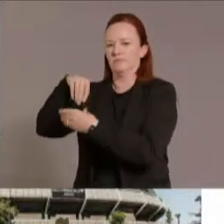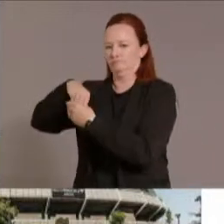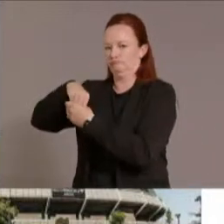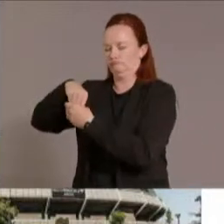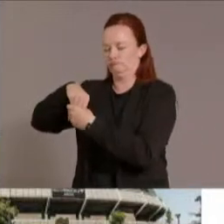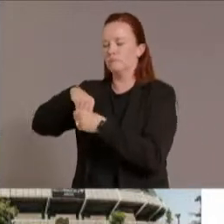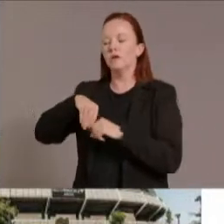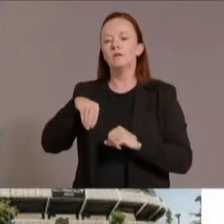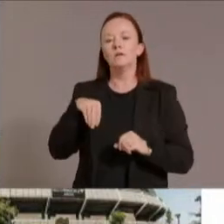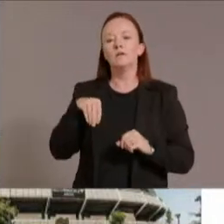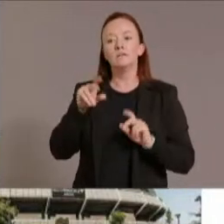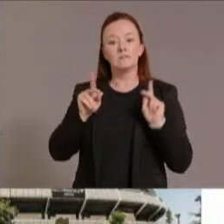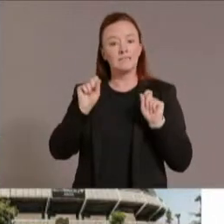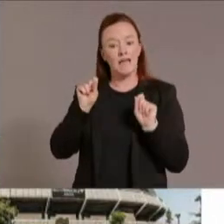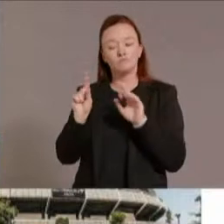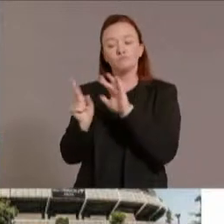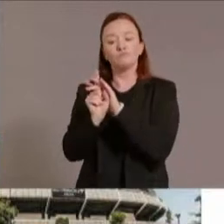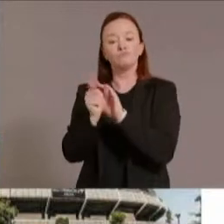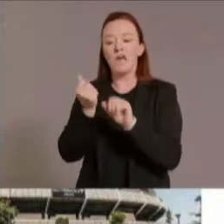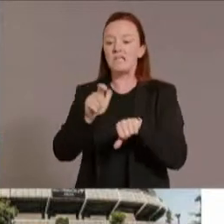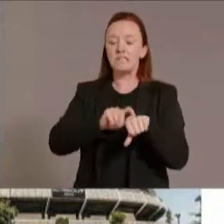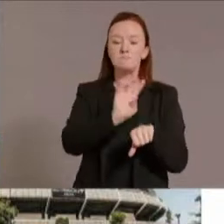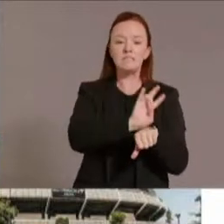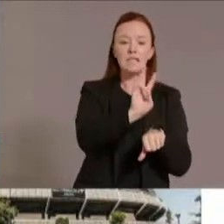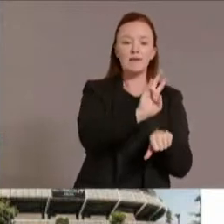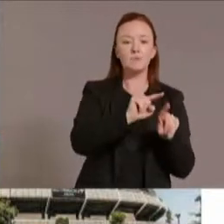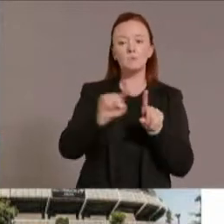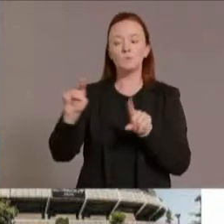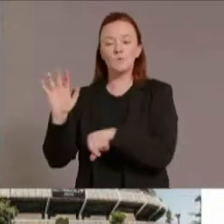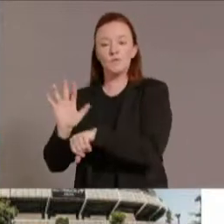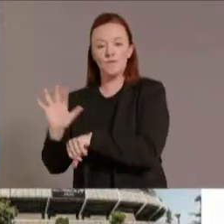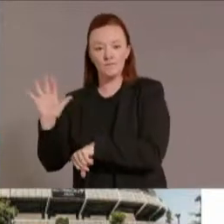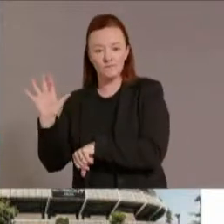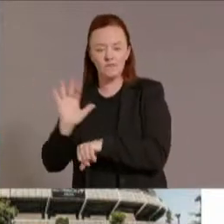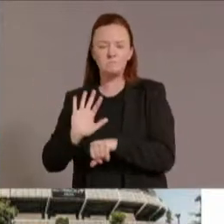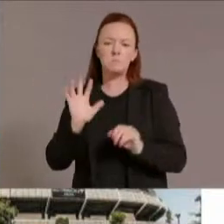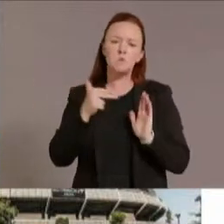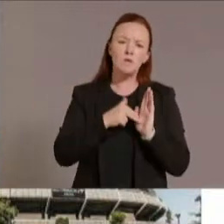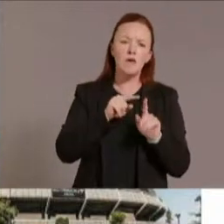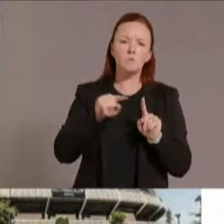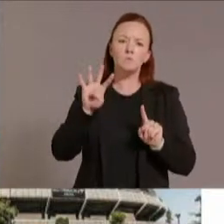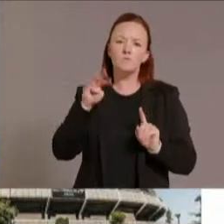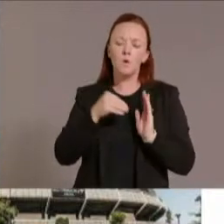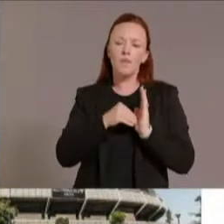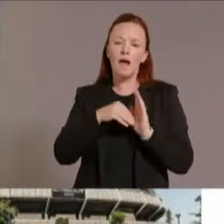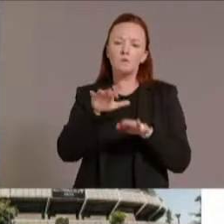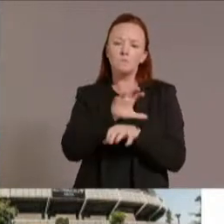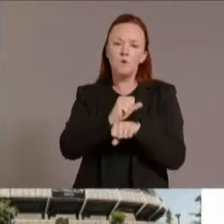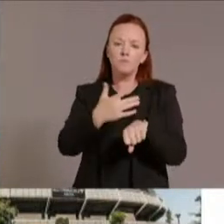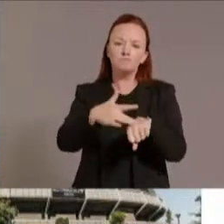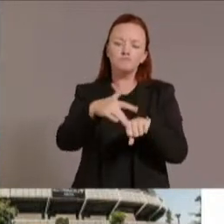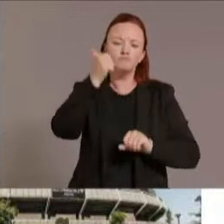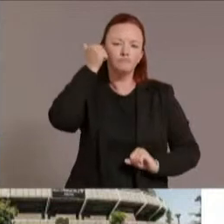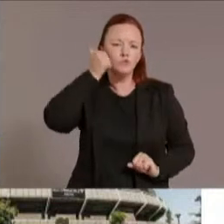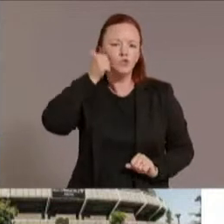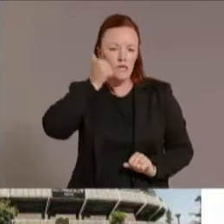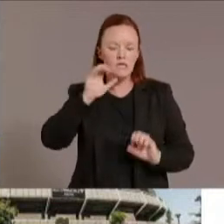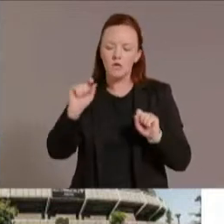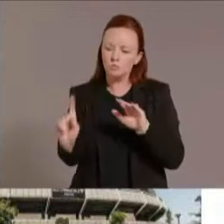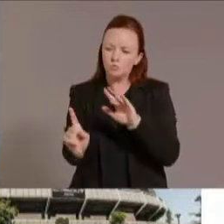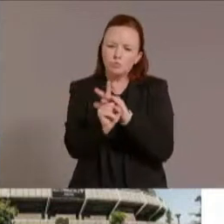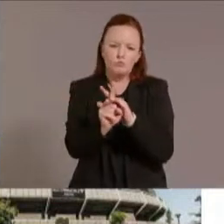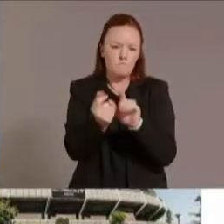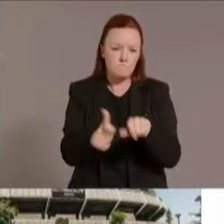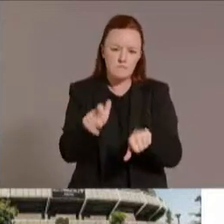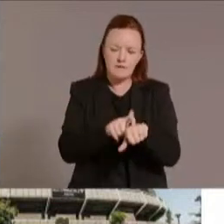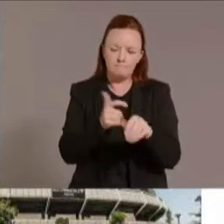anytime between 7 a.m. and 5 p.m. There's approximately 3,000 to 4,000 appointments offered there per day.